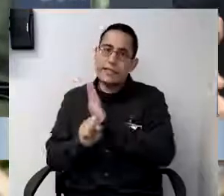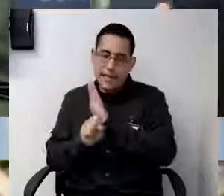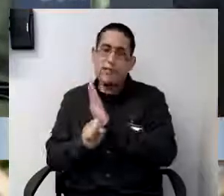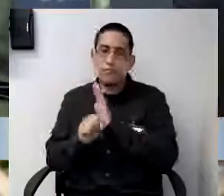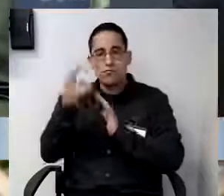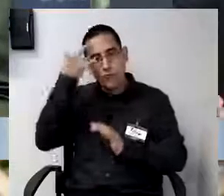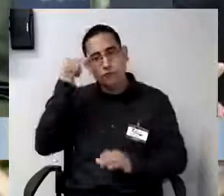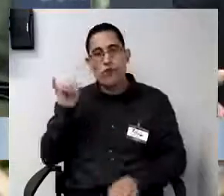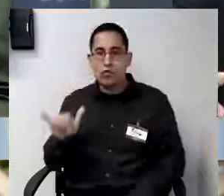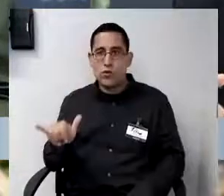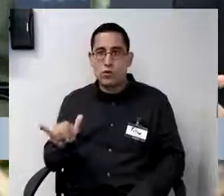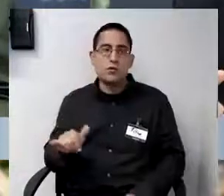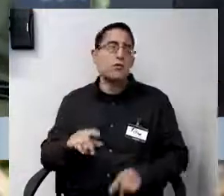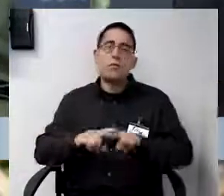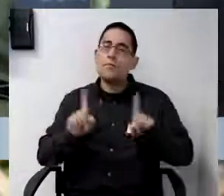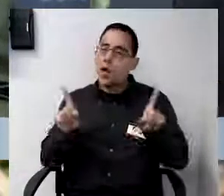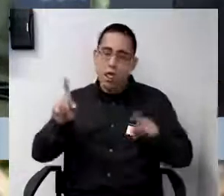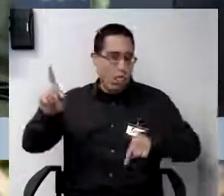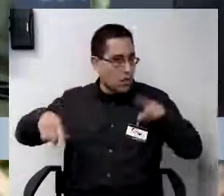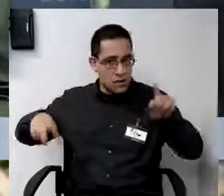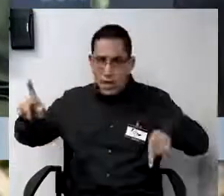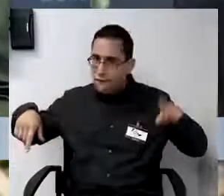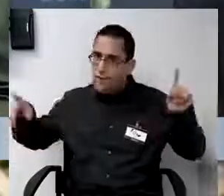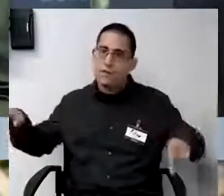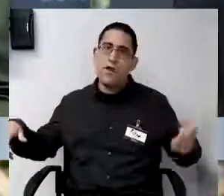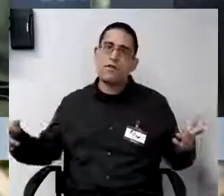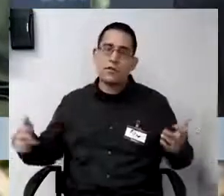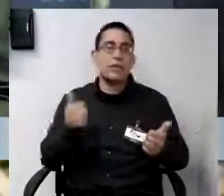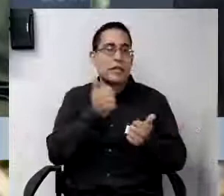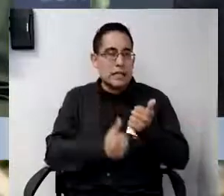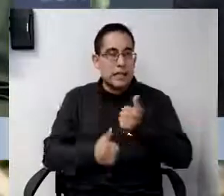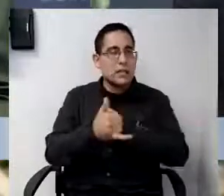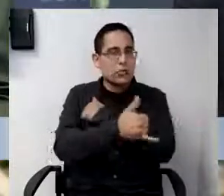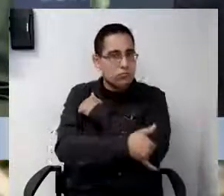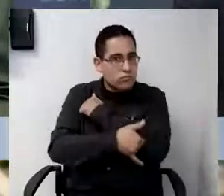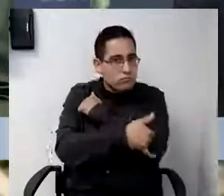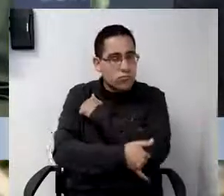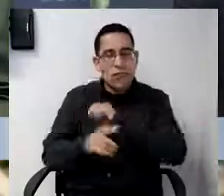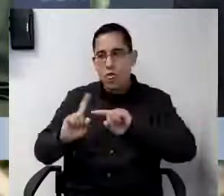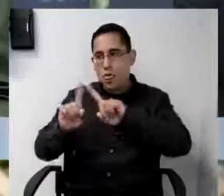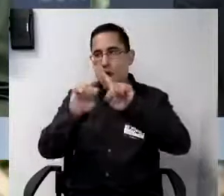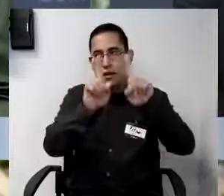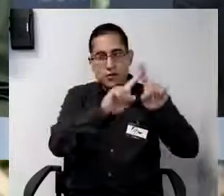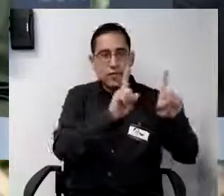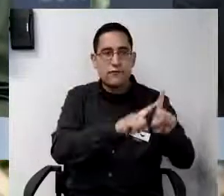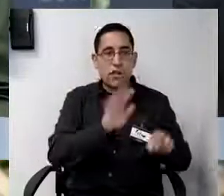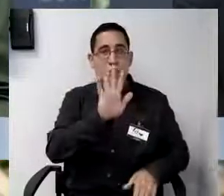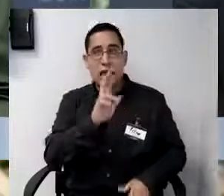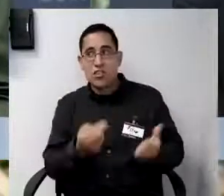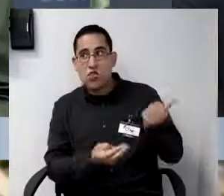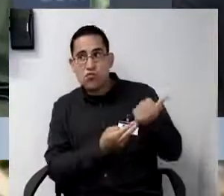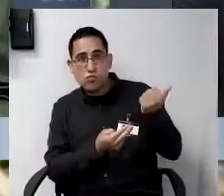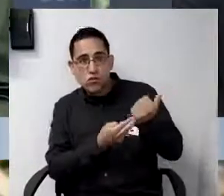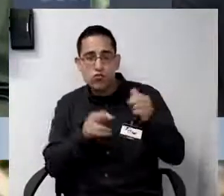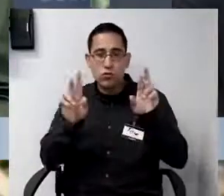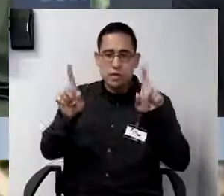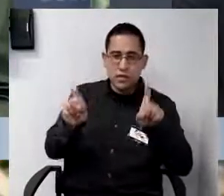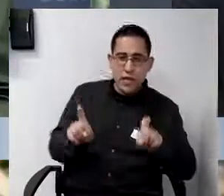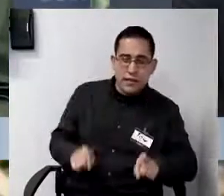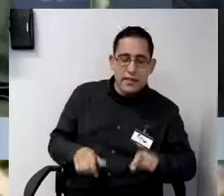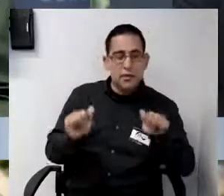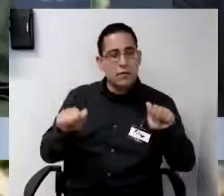Again, varies significantly from county to county, depending on the resources they have, the testing capability, and so